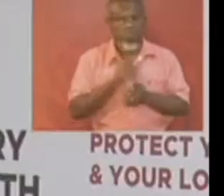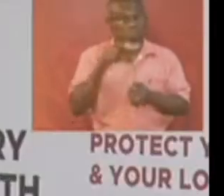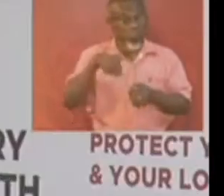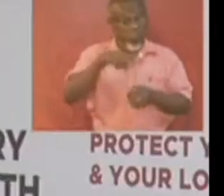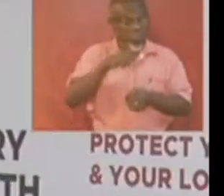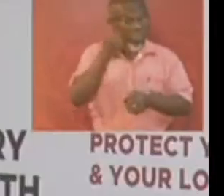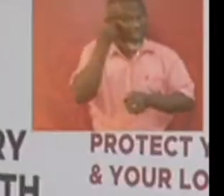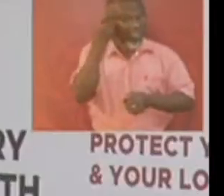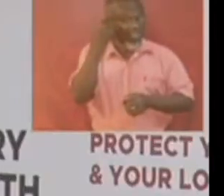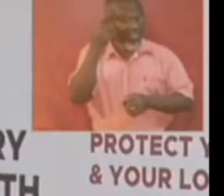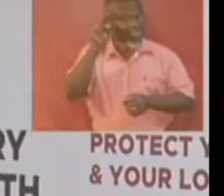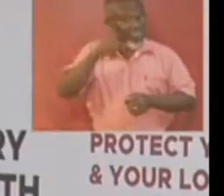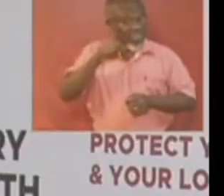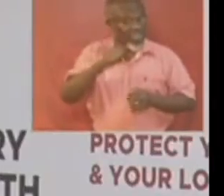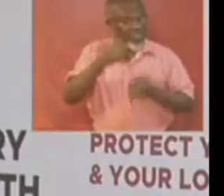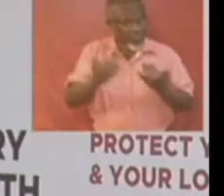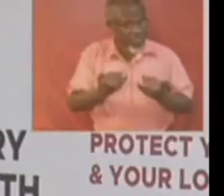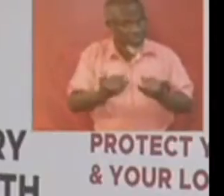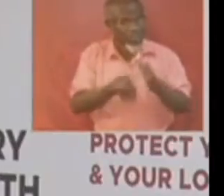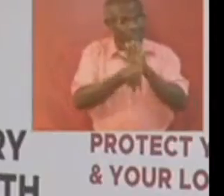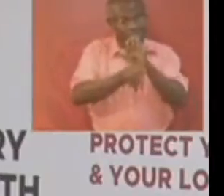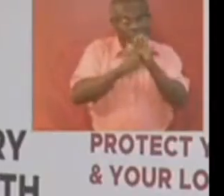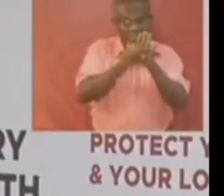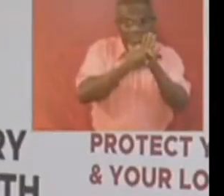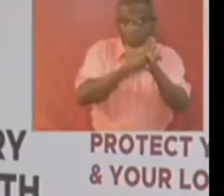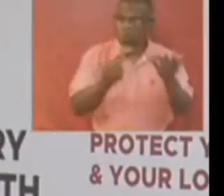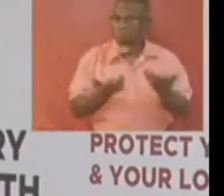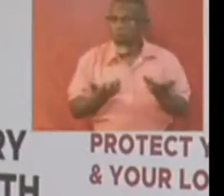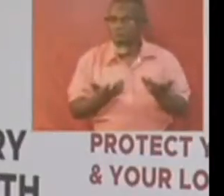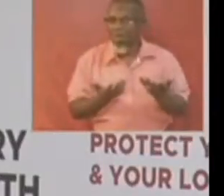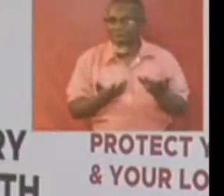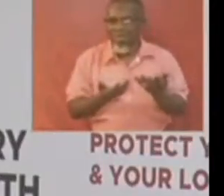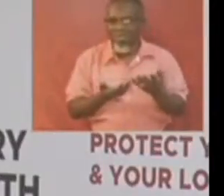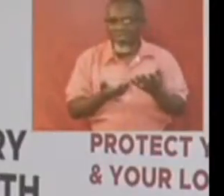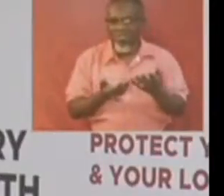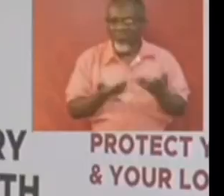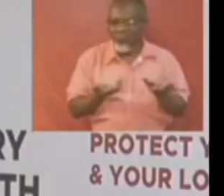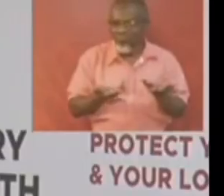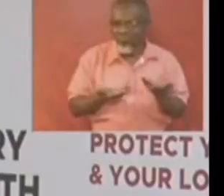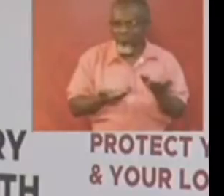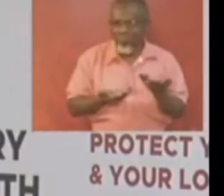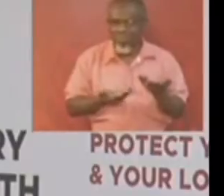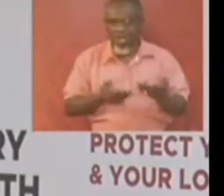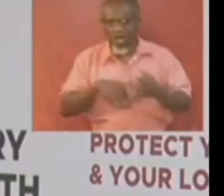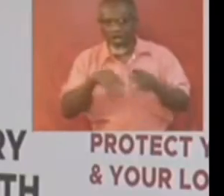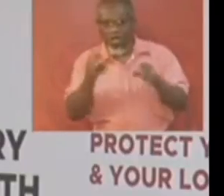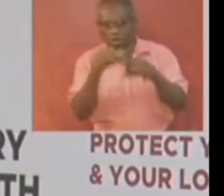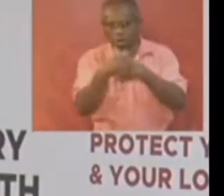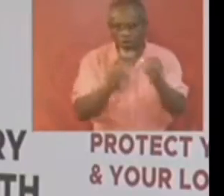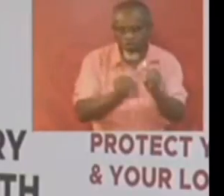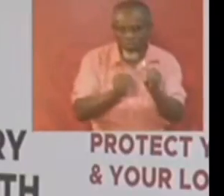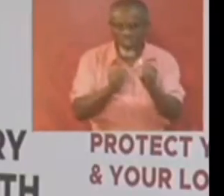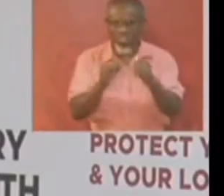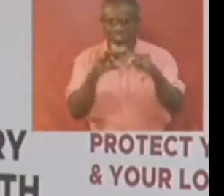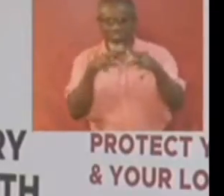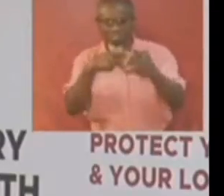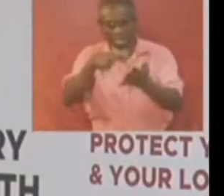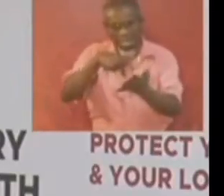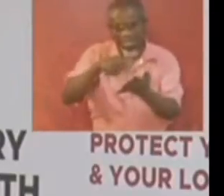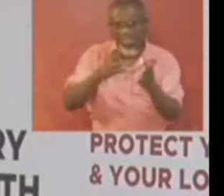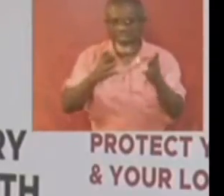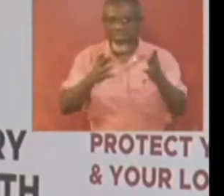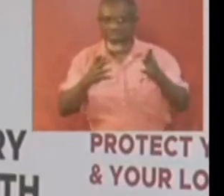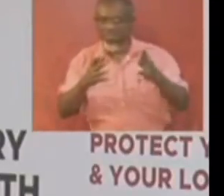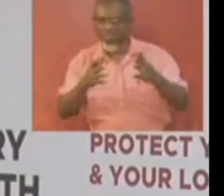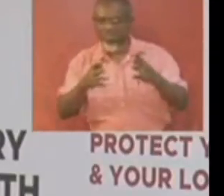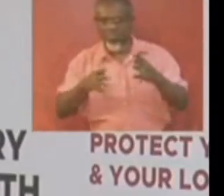is the season where we gather, the season where we want to have little office gatherings, family gatherings,